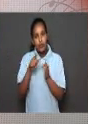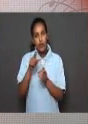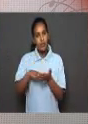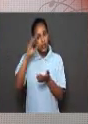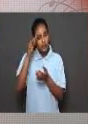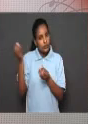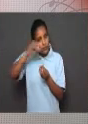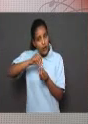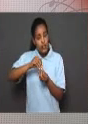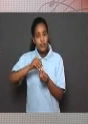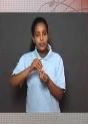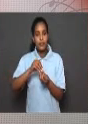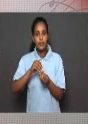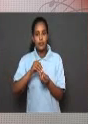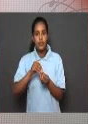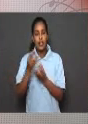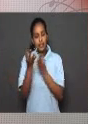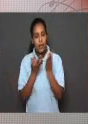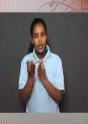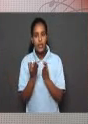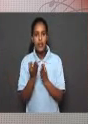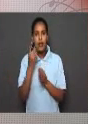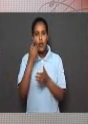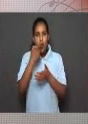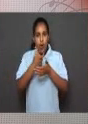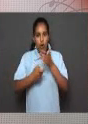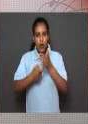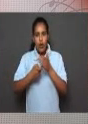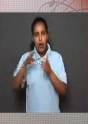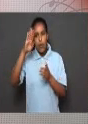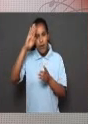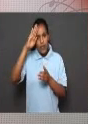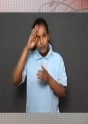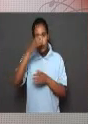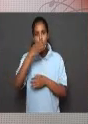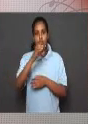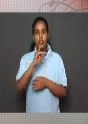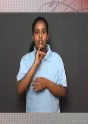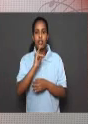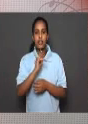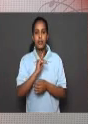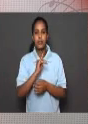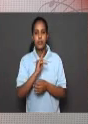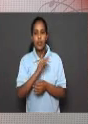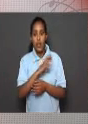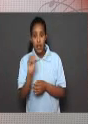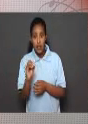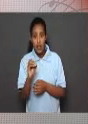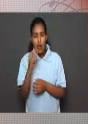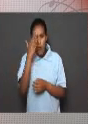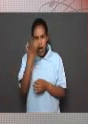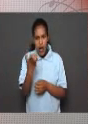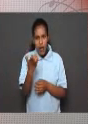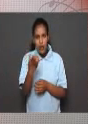so far, explain what a buffer solution is and